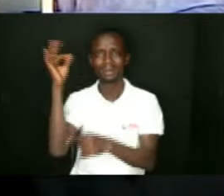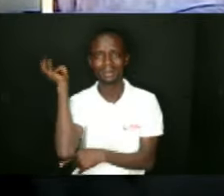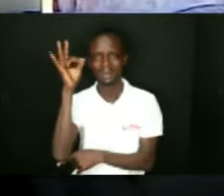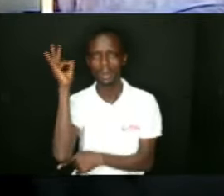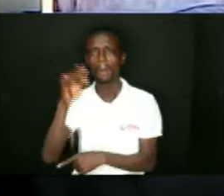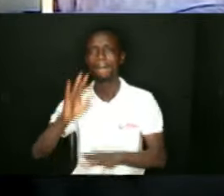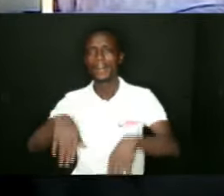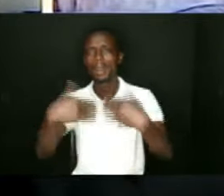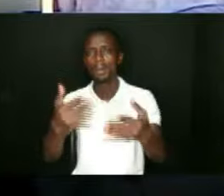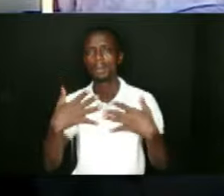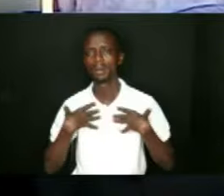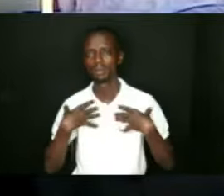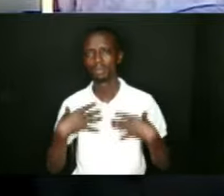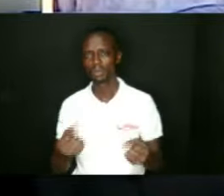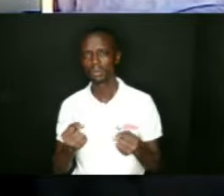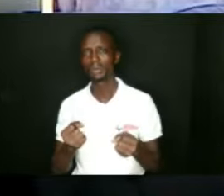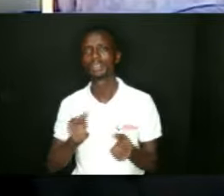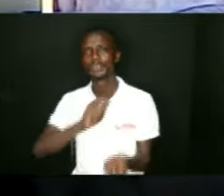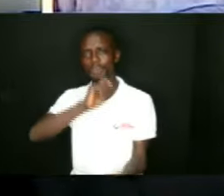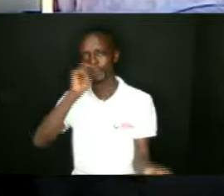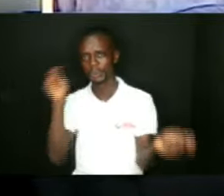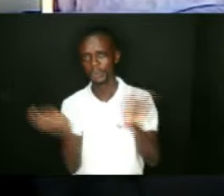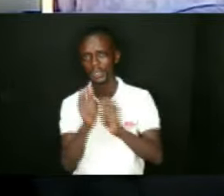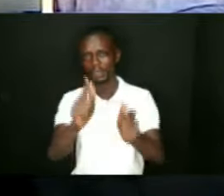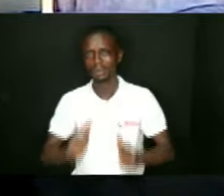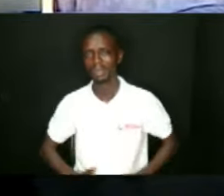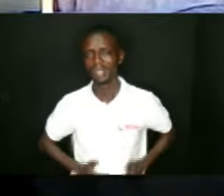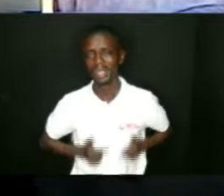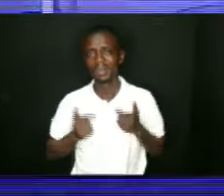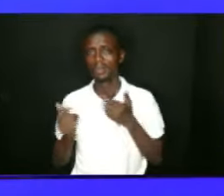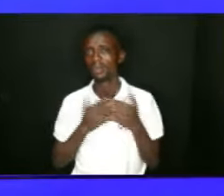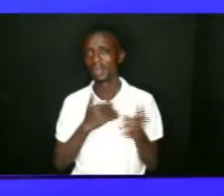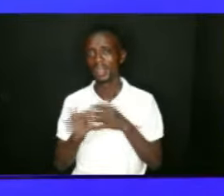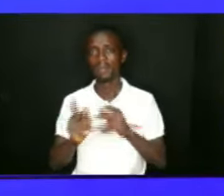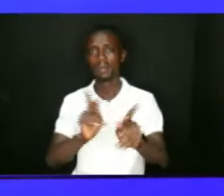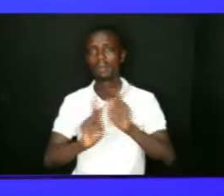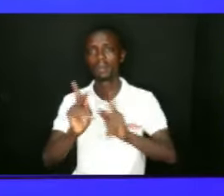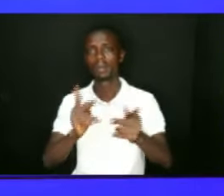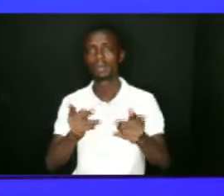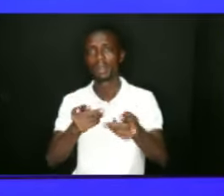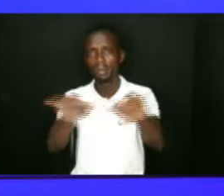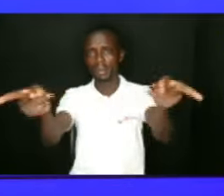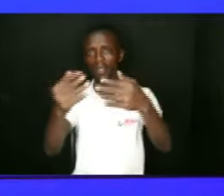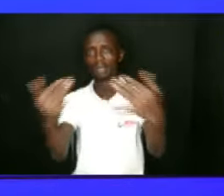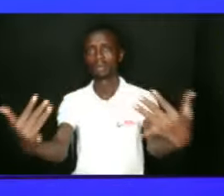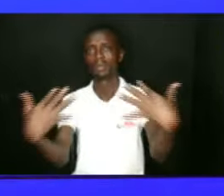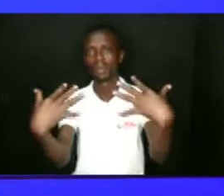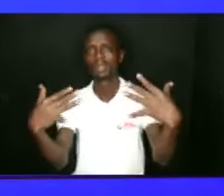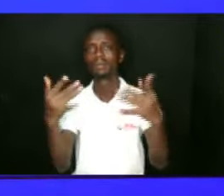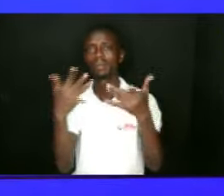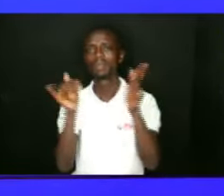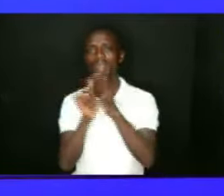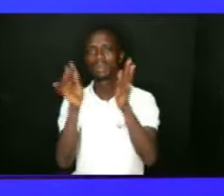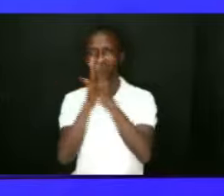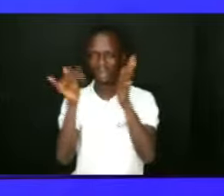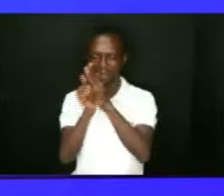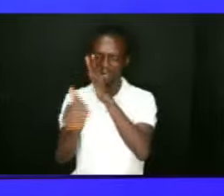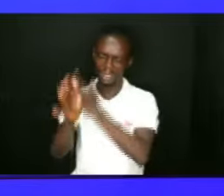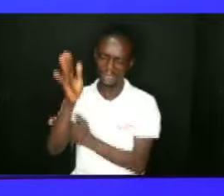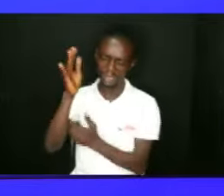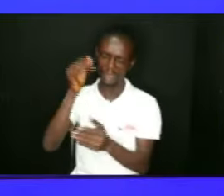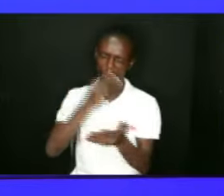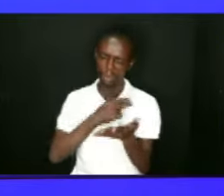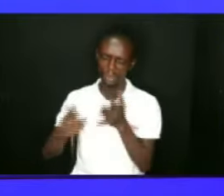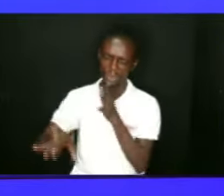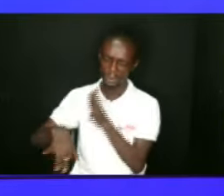bring healing, bring a turnaround in the lives of all viewers and hearers. Commit tonight meeting that Holy Ghost take